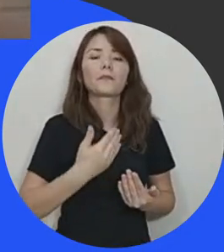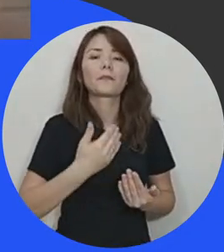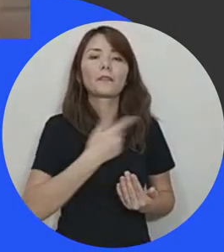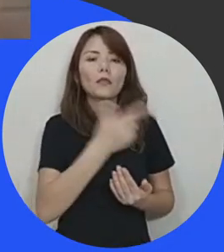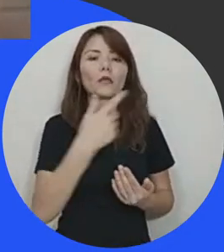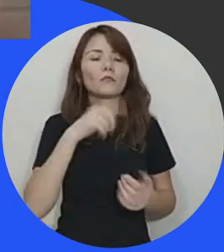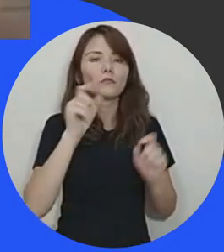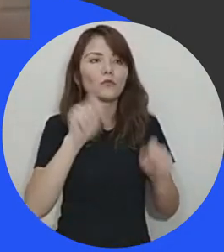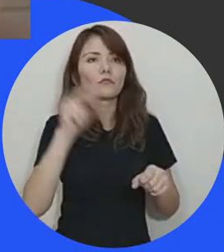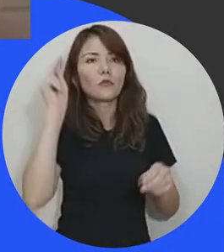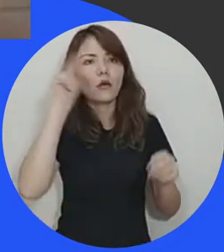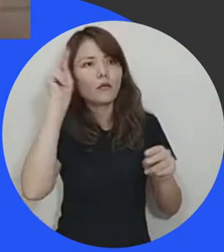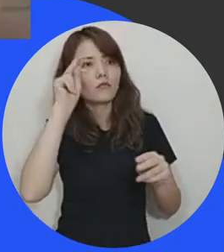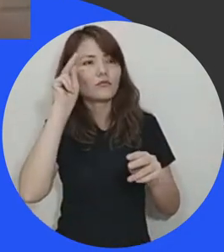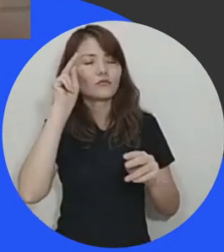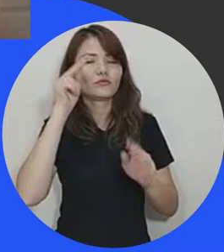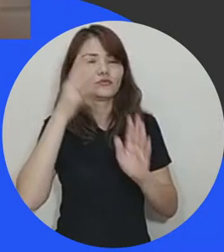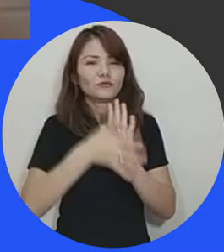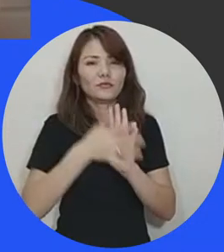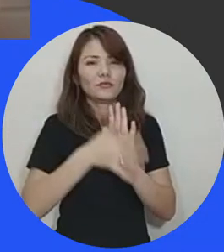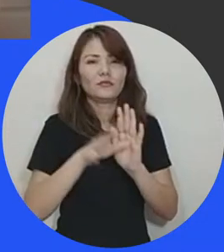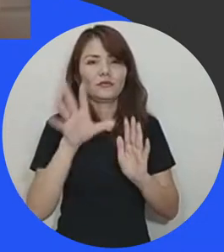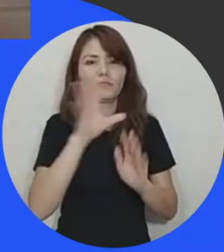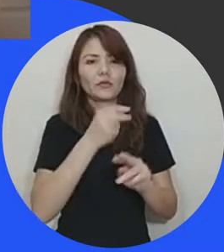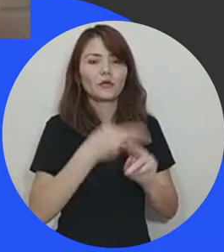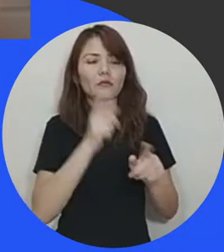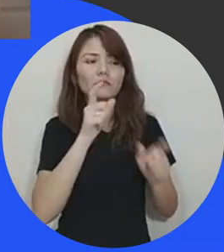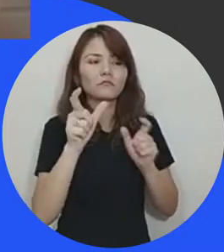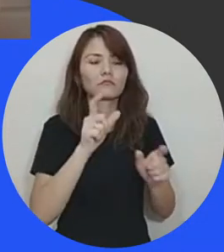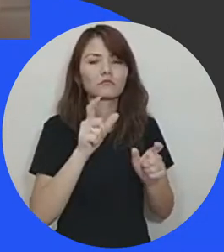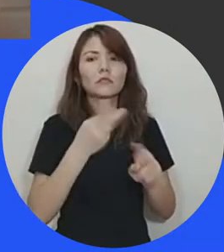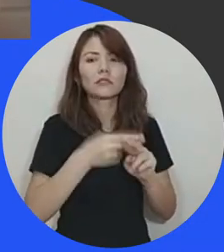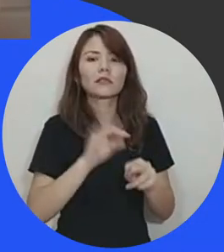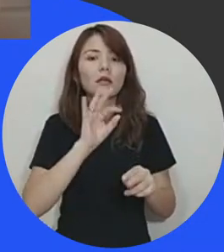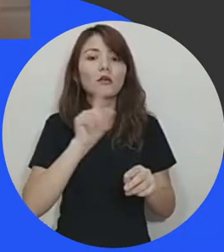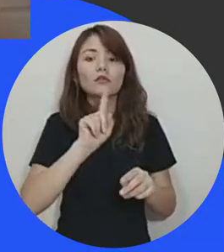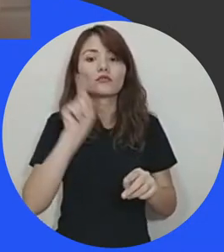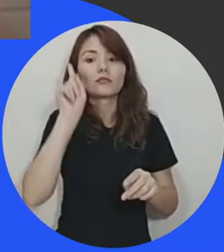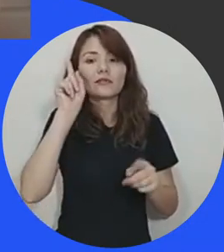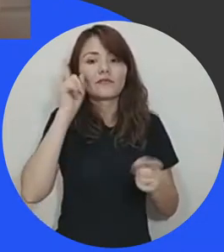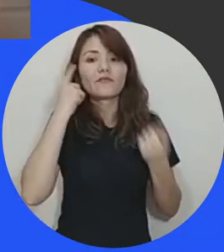you use these instruments in your research? Yep.